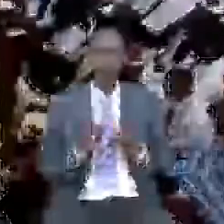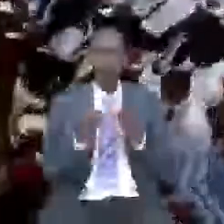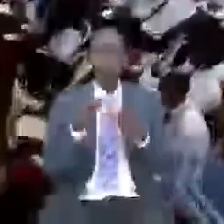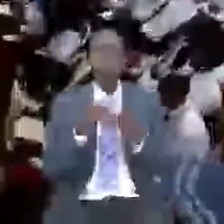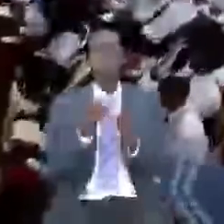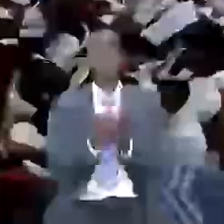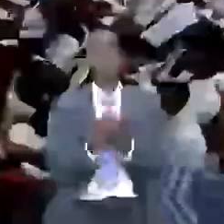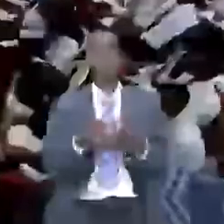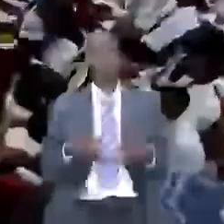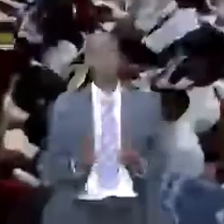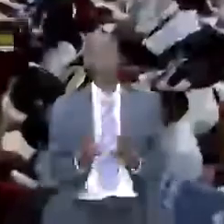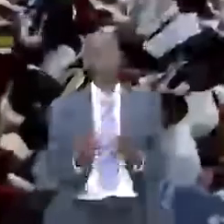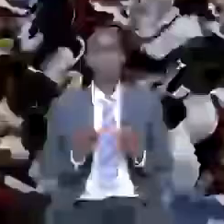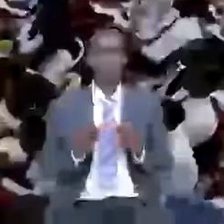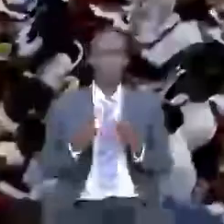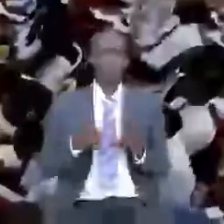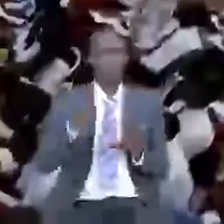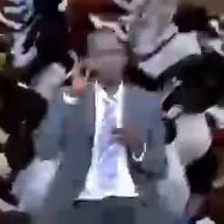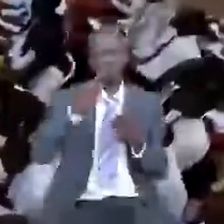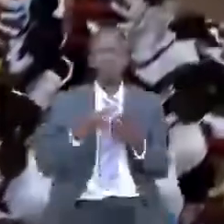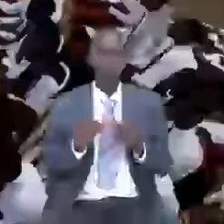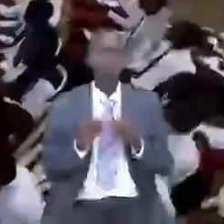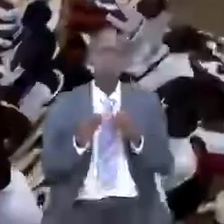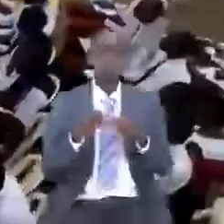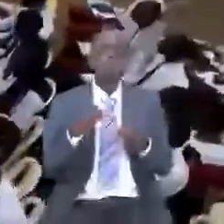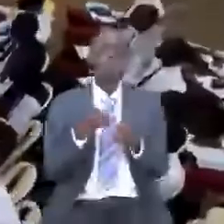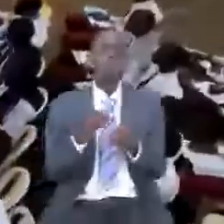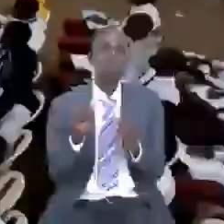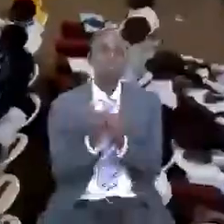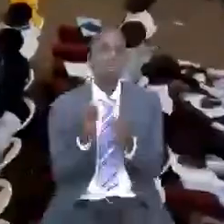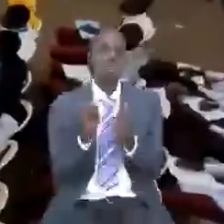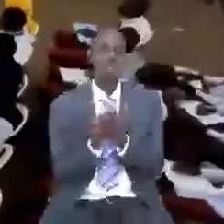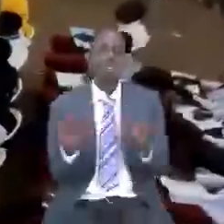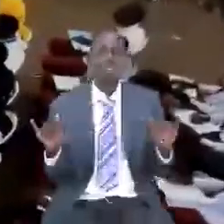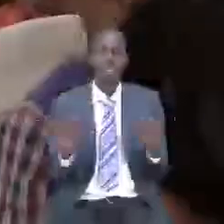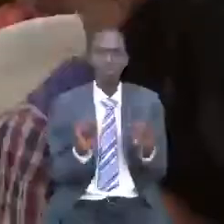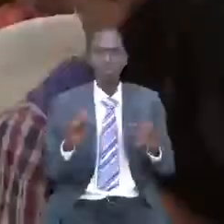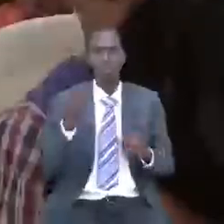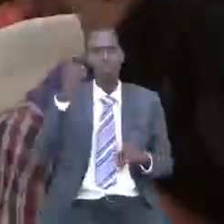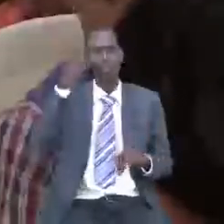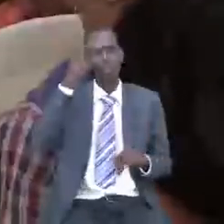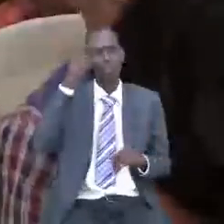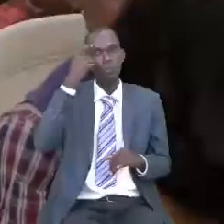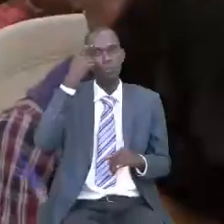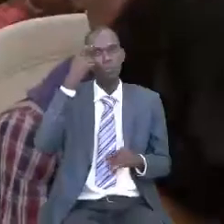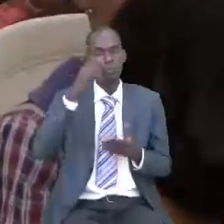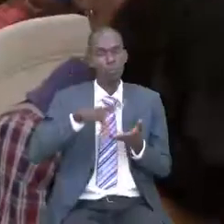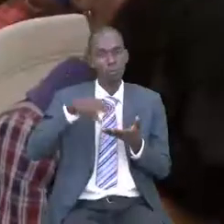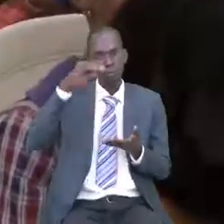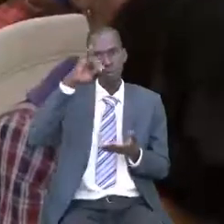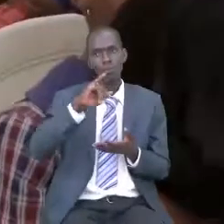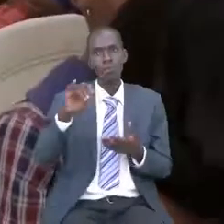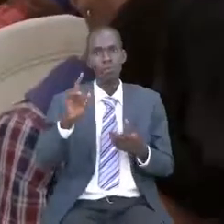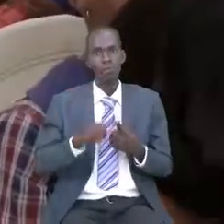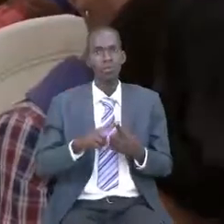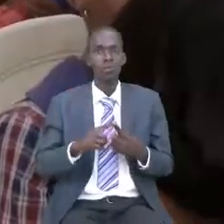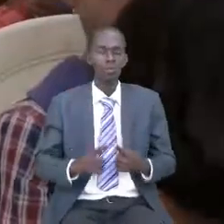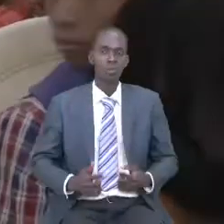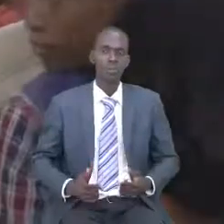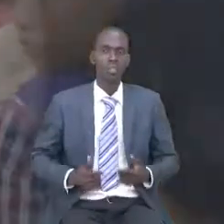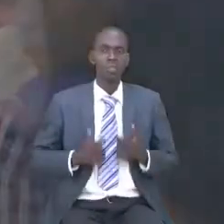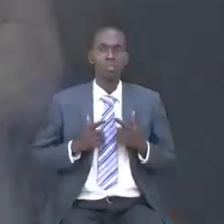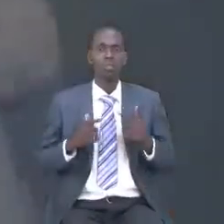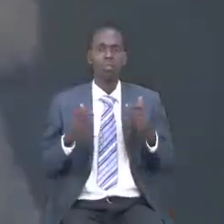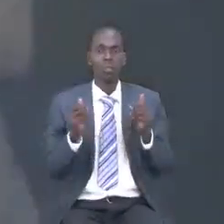to live with such a mindset. Learning to live